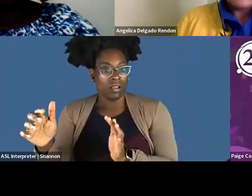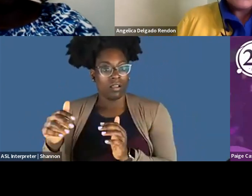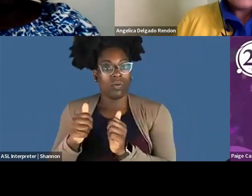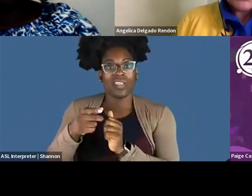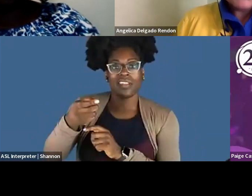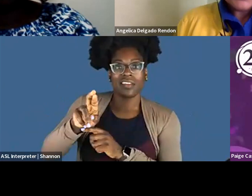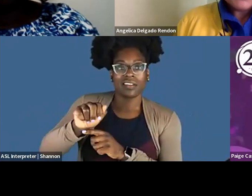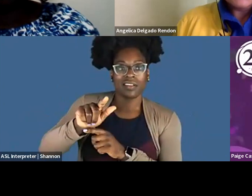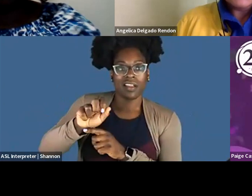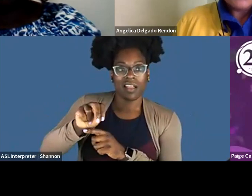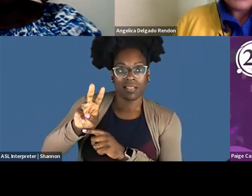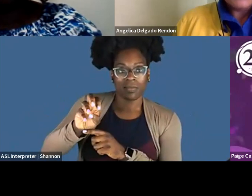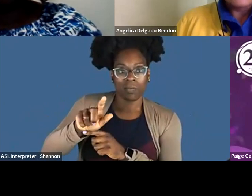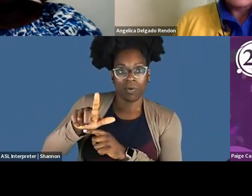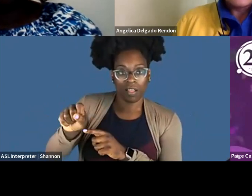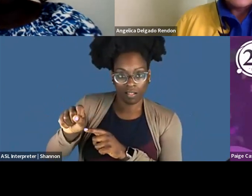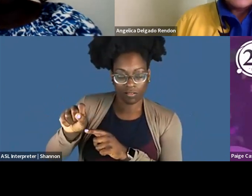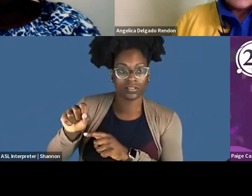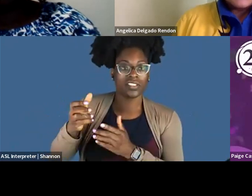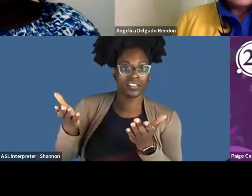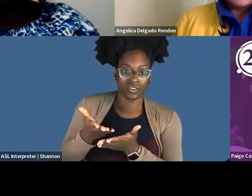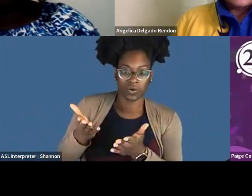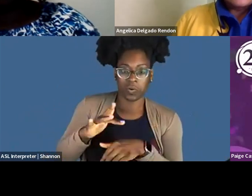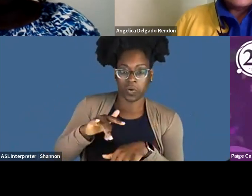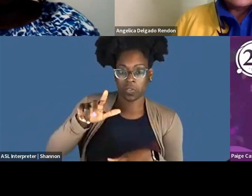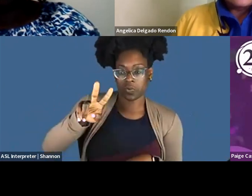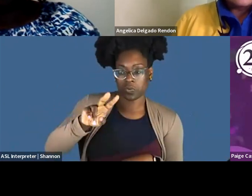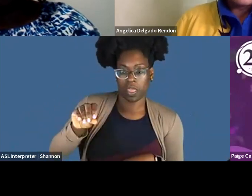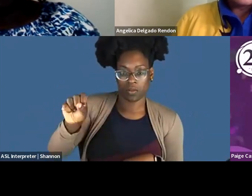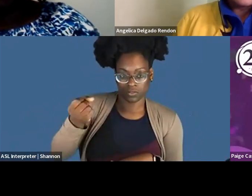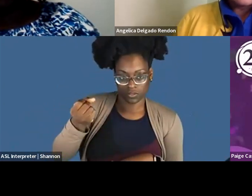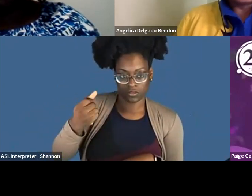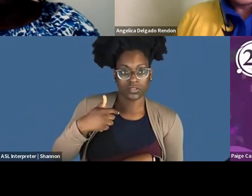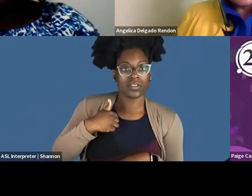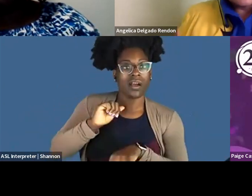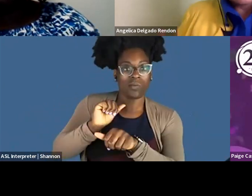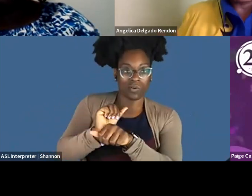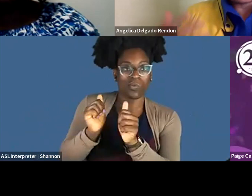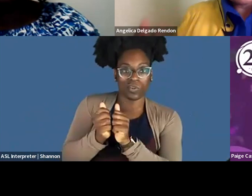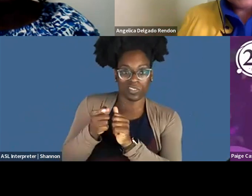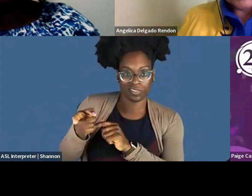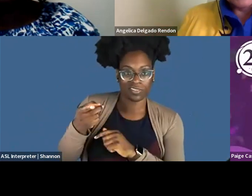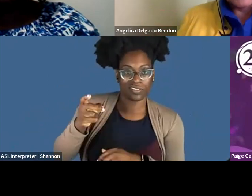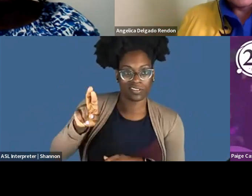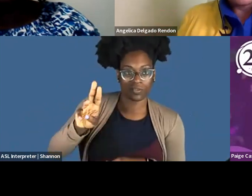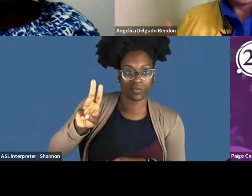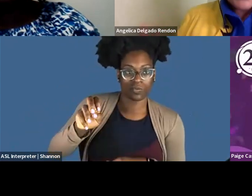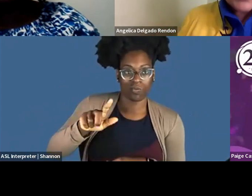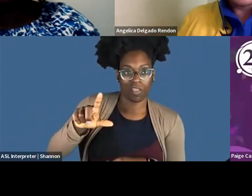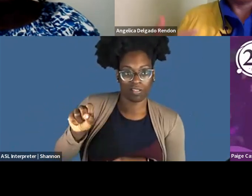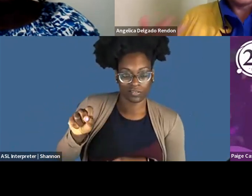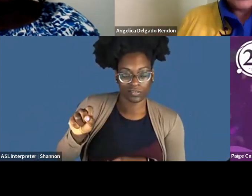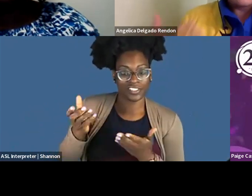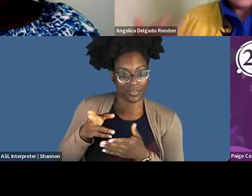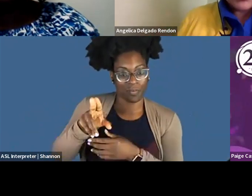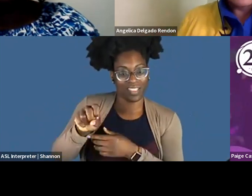take off in the United States, as I recall. And so it just seemed like the natural